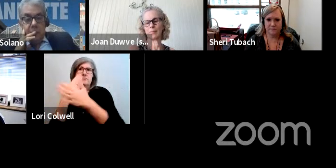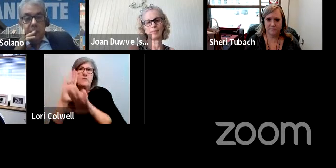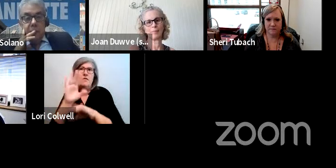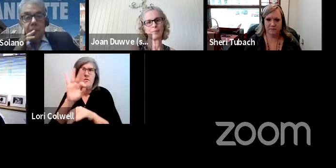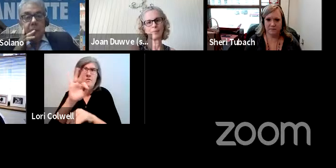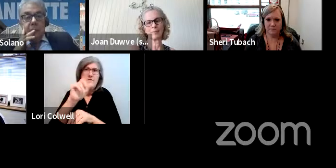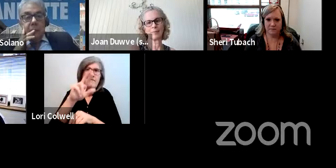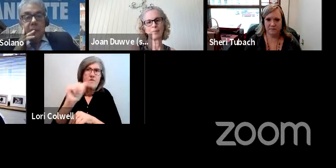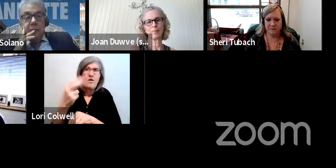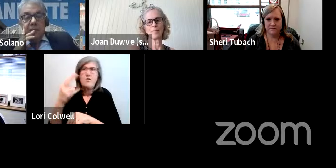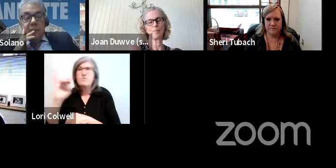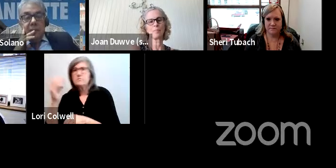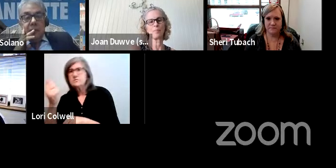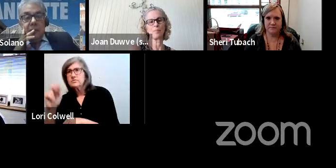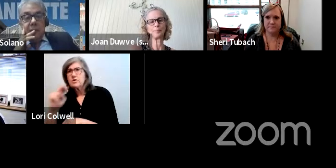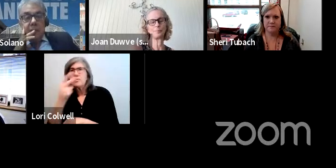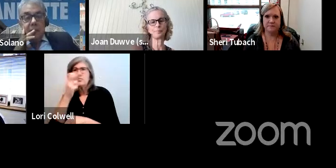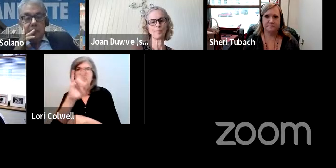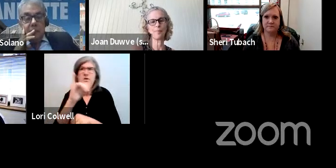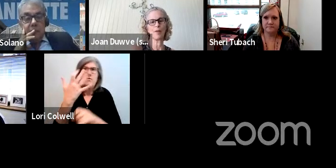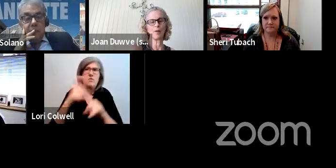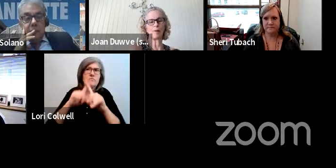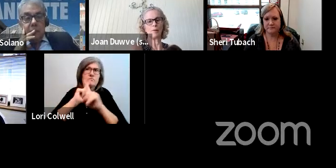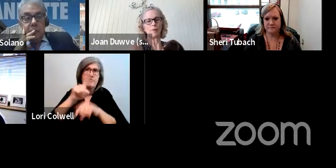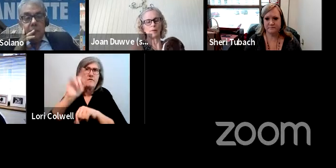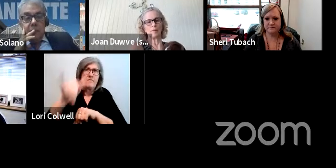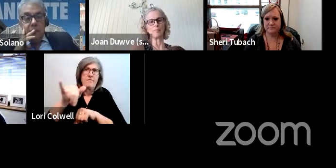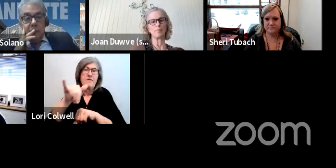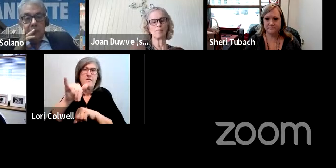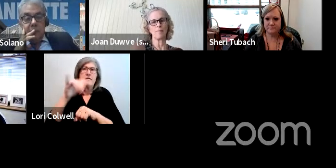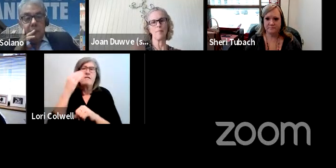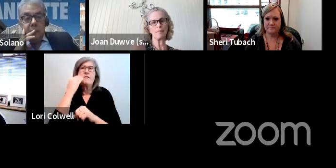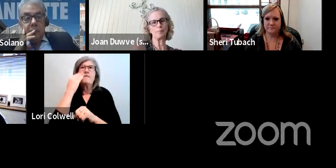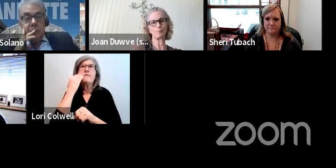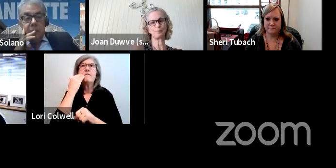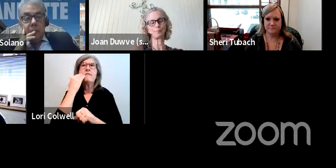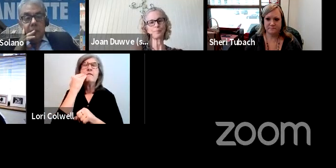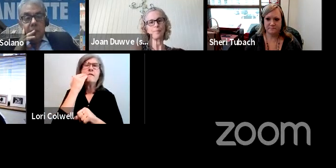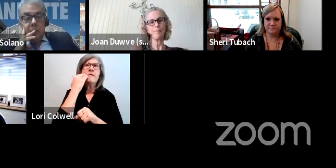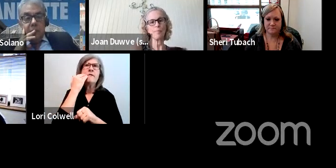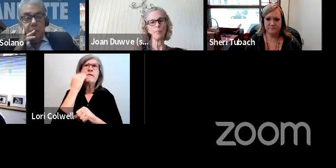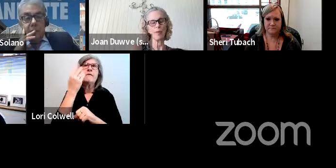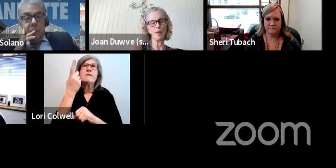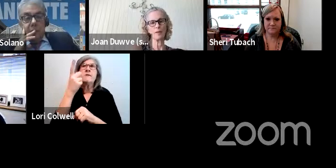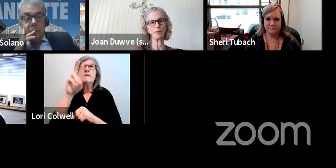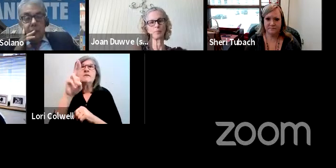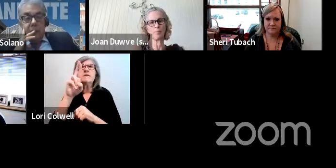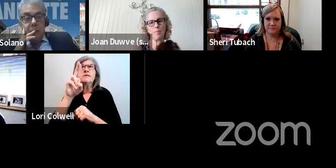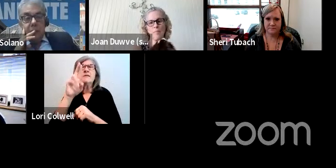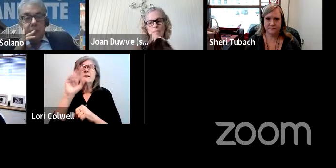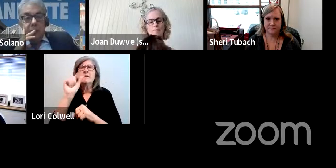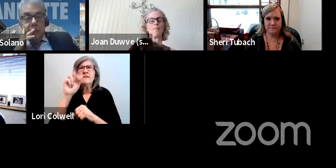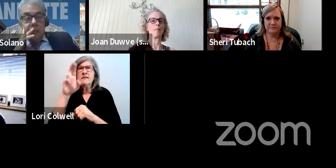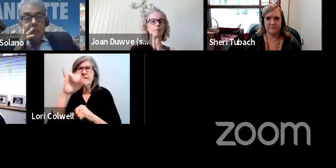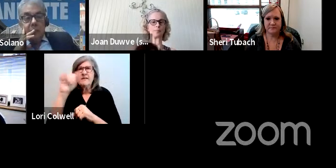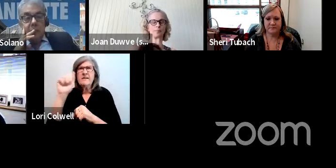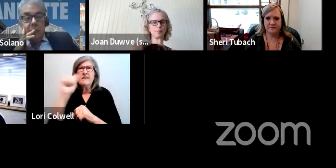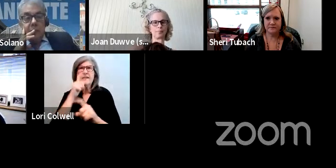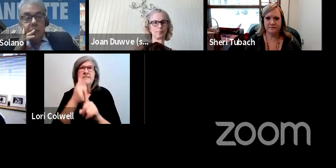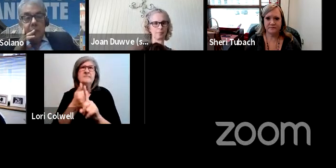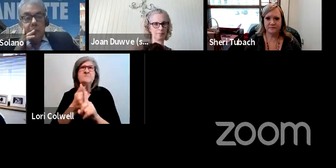Joan or Sherry want to speak specifically to that. I know Dr. Jimena Garcia,